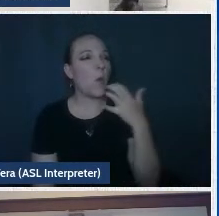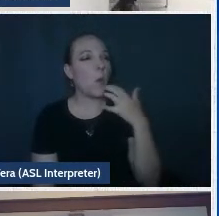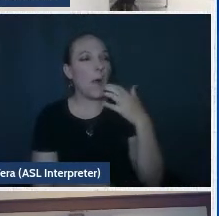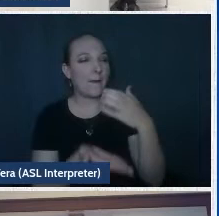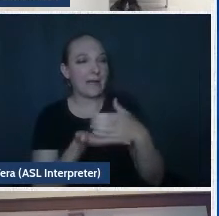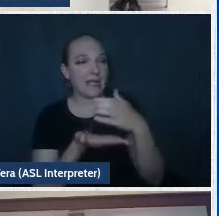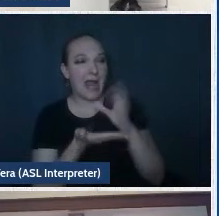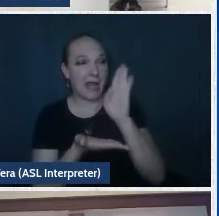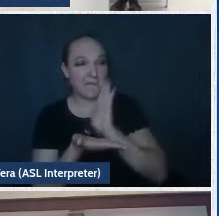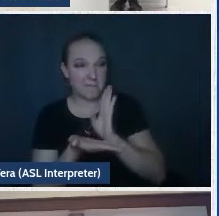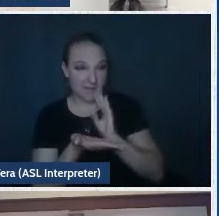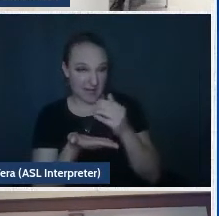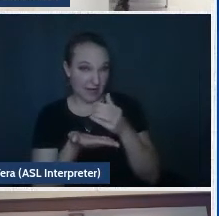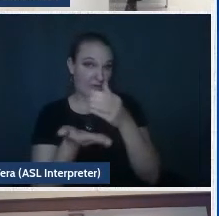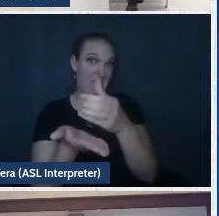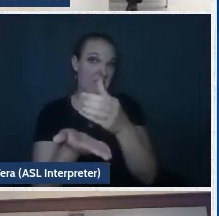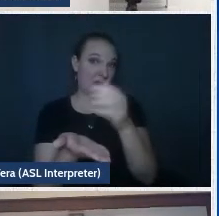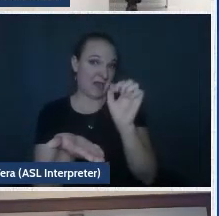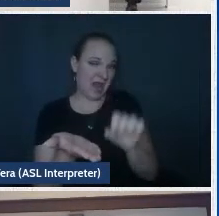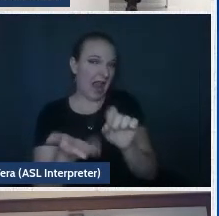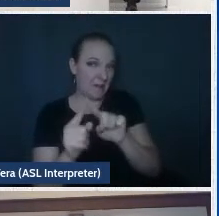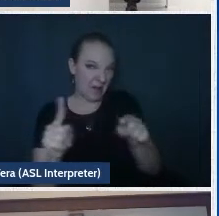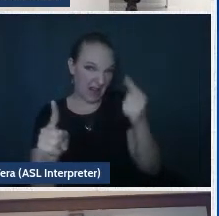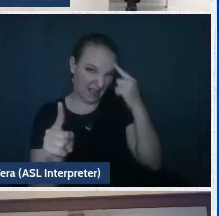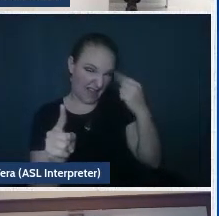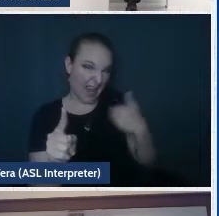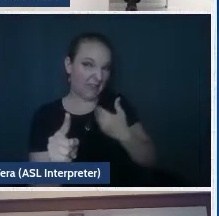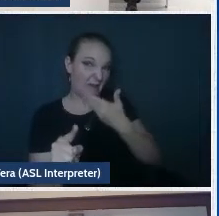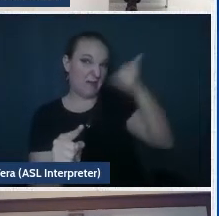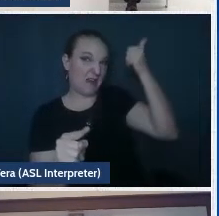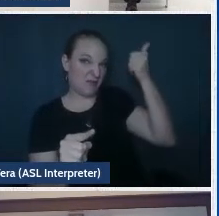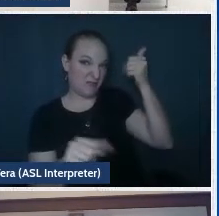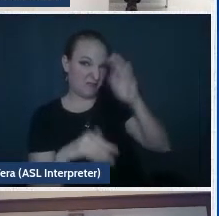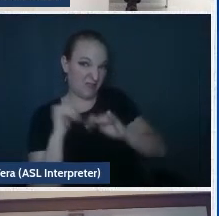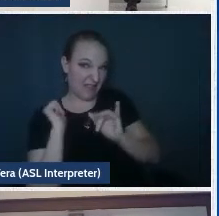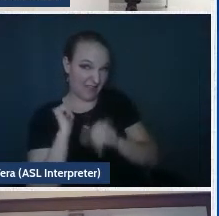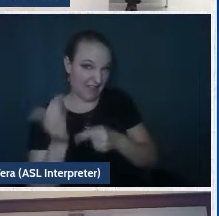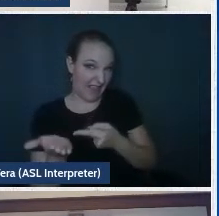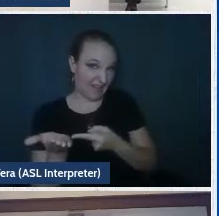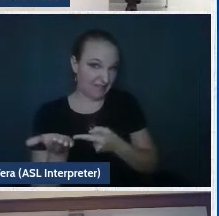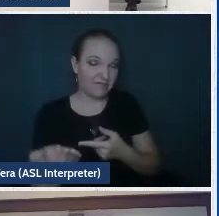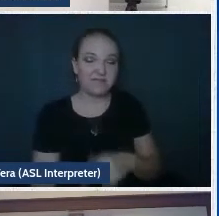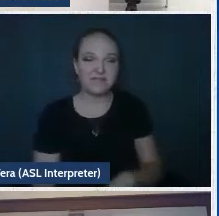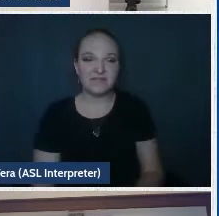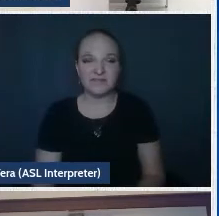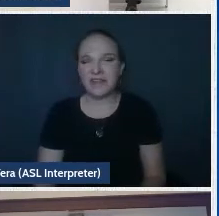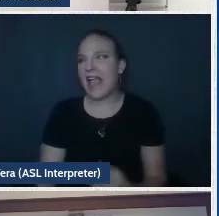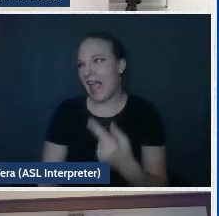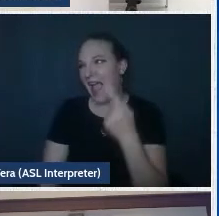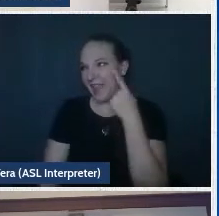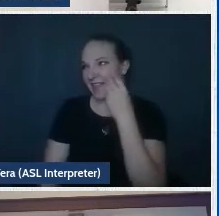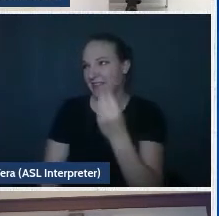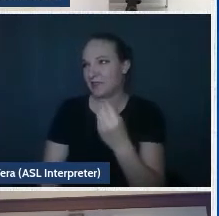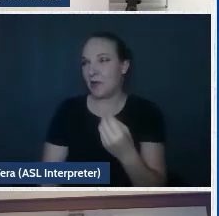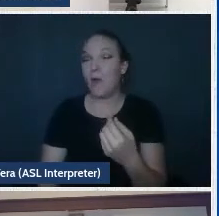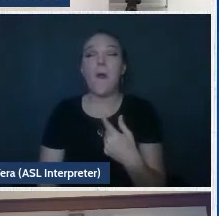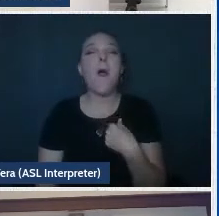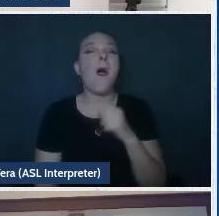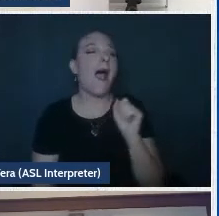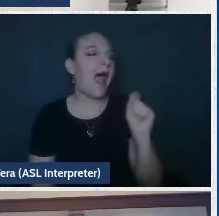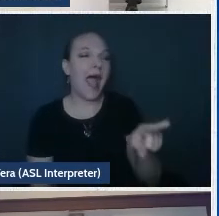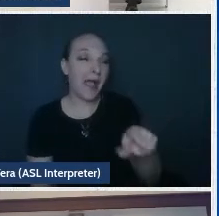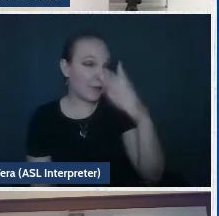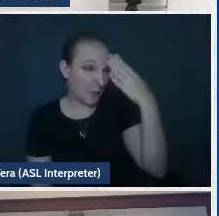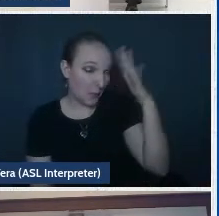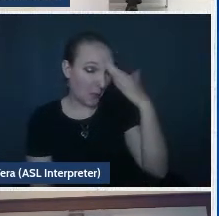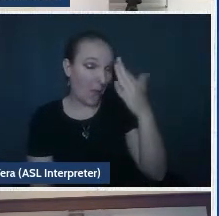that. I think so. I don't have the exact. I'm asking you information you don't know. Well, I'll see if somebody can tell